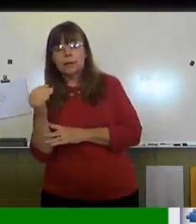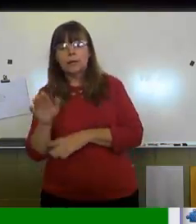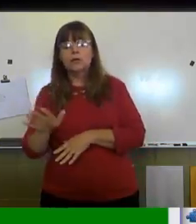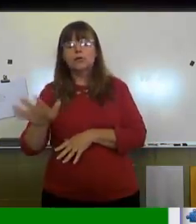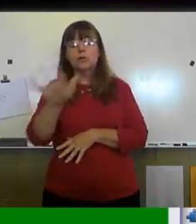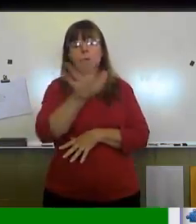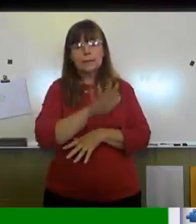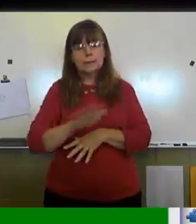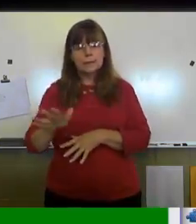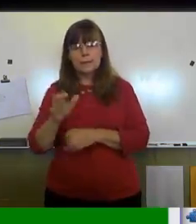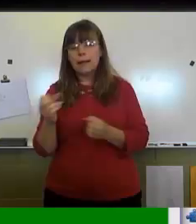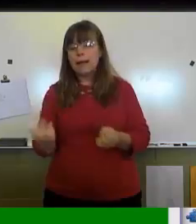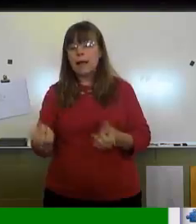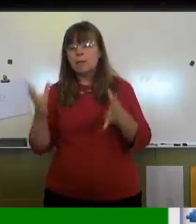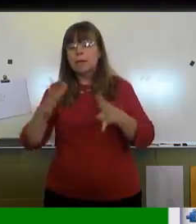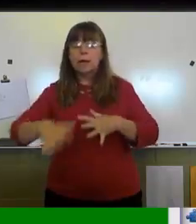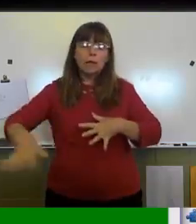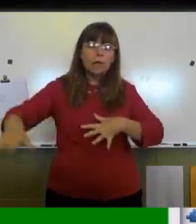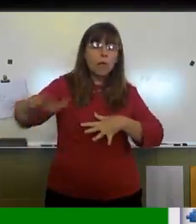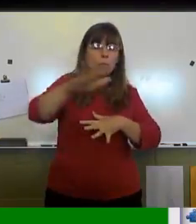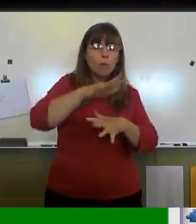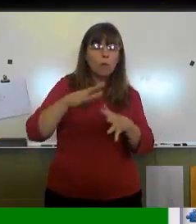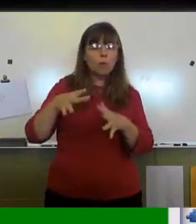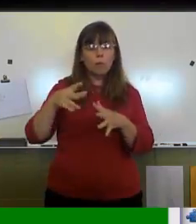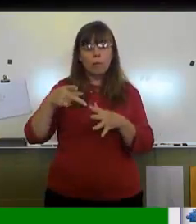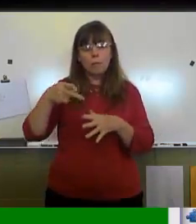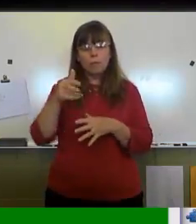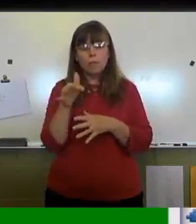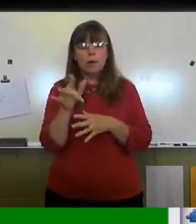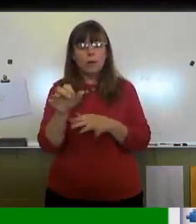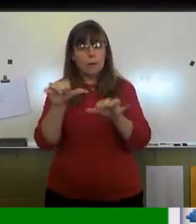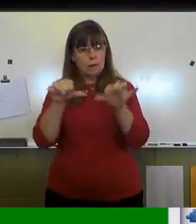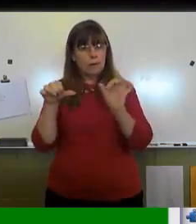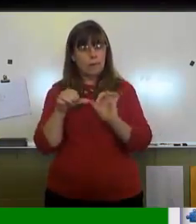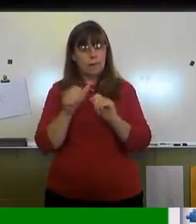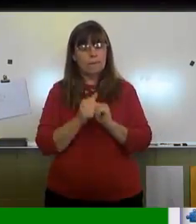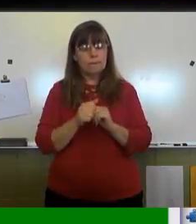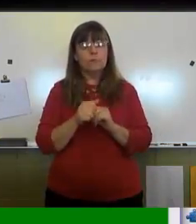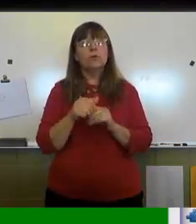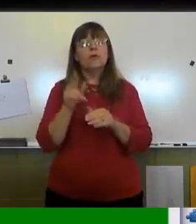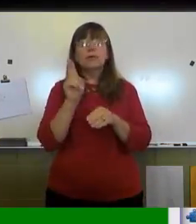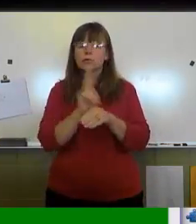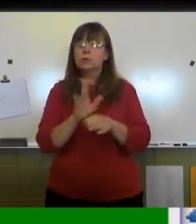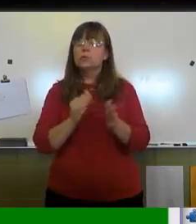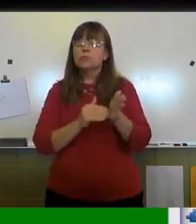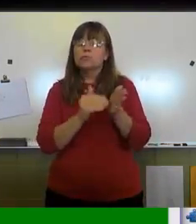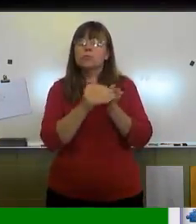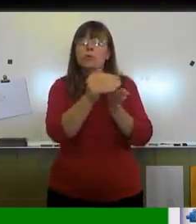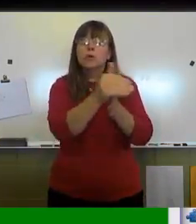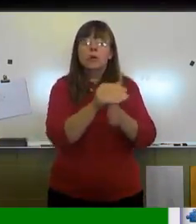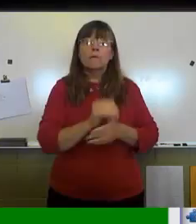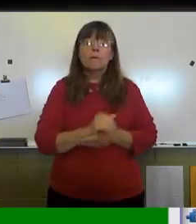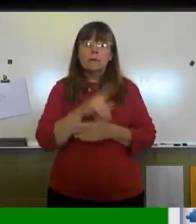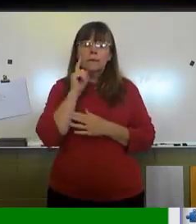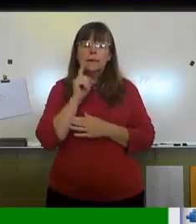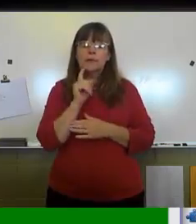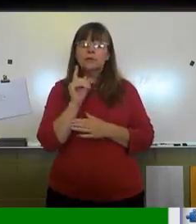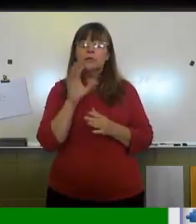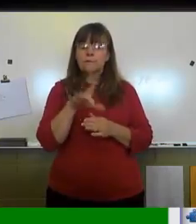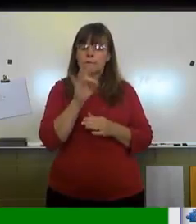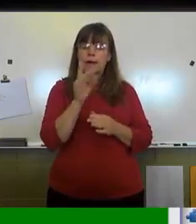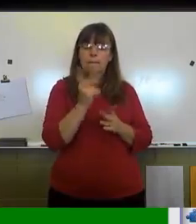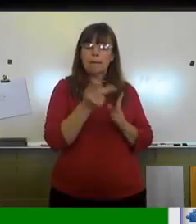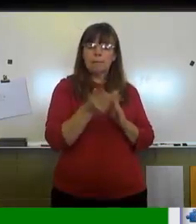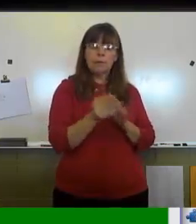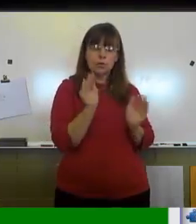the population in the whole prairie. So that's one they use pretty commonly, because then you just have to find out a population in a small area. Then